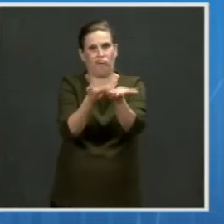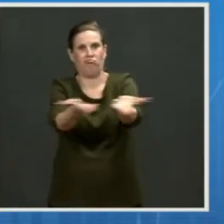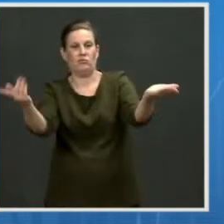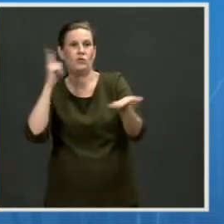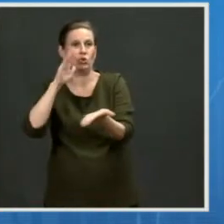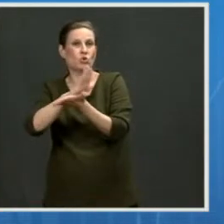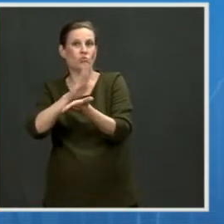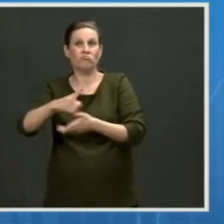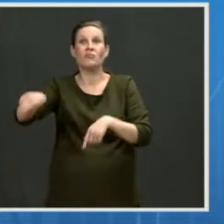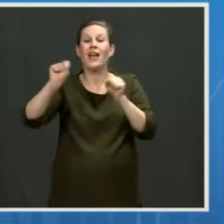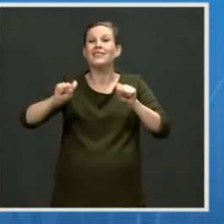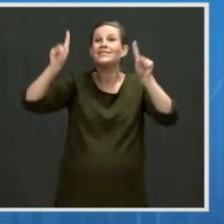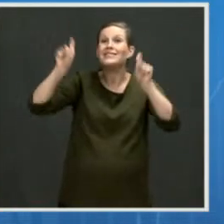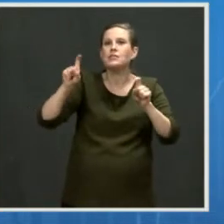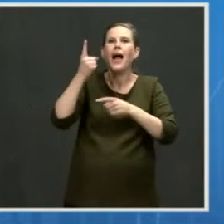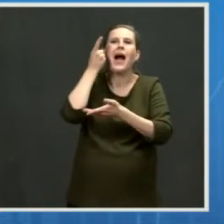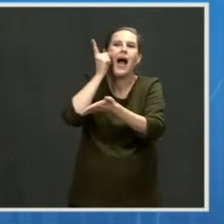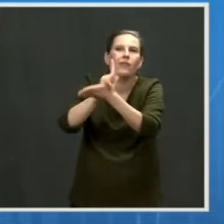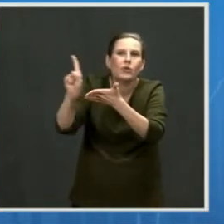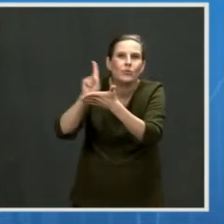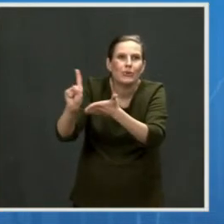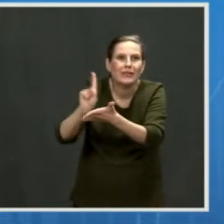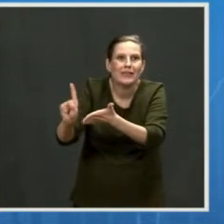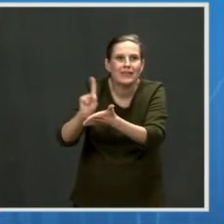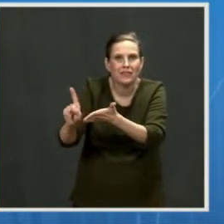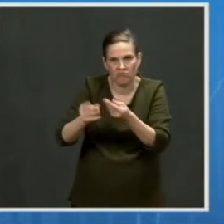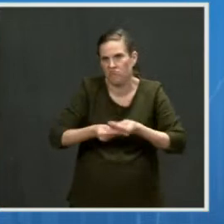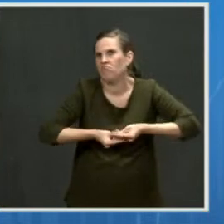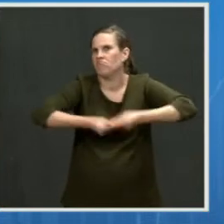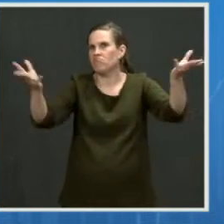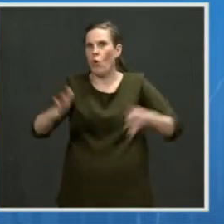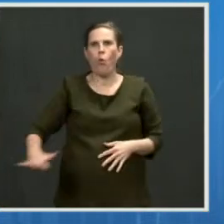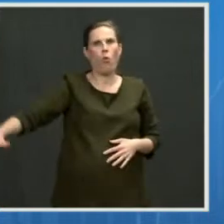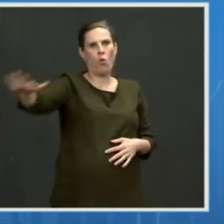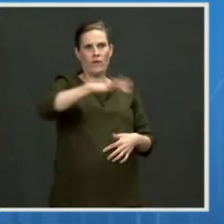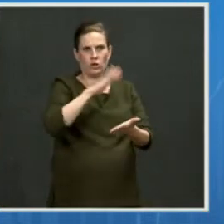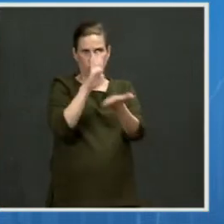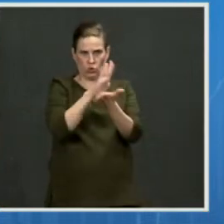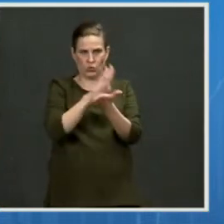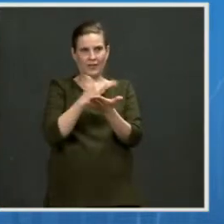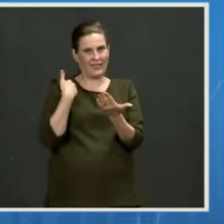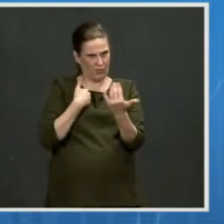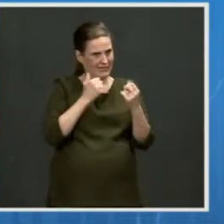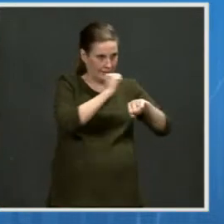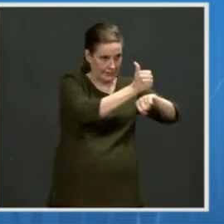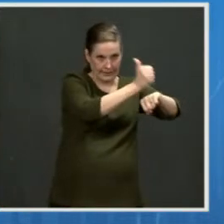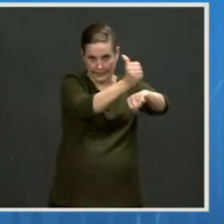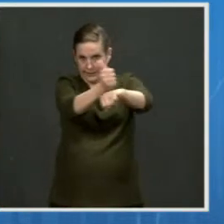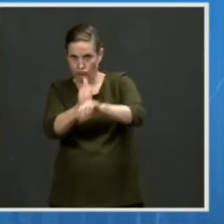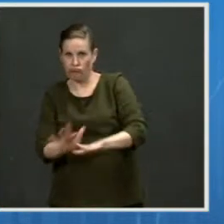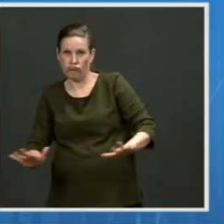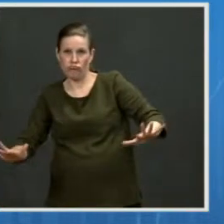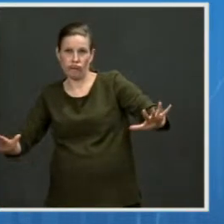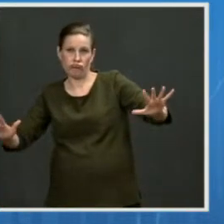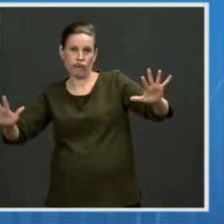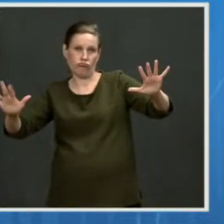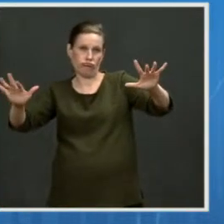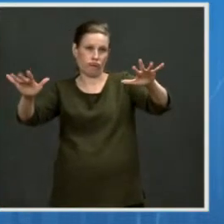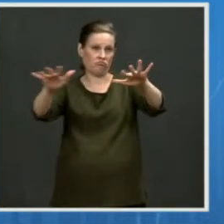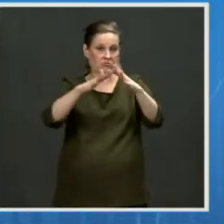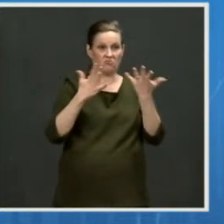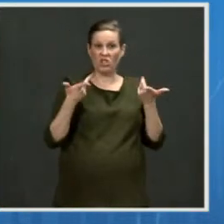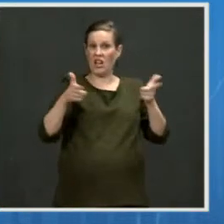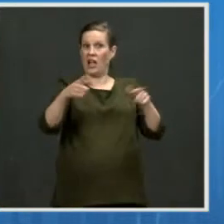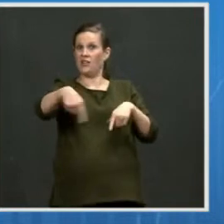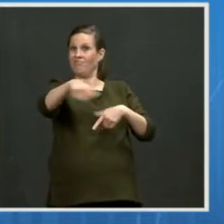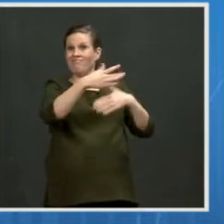that testing capability is there. The testing resource centers are developed and available, and the testing is quite there. So in addition to what Dr.